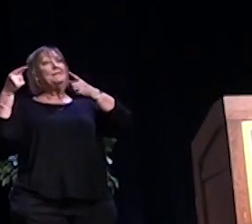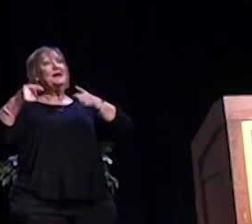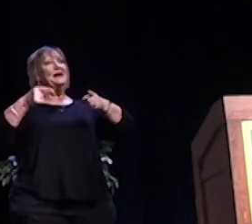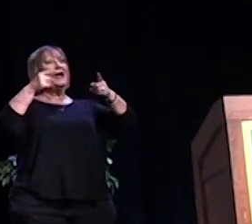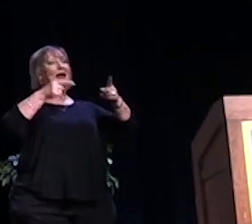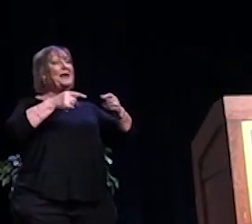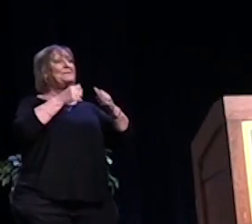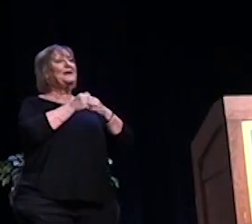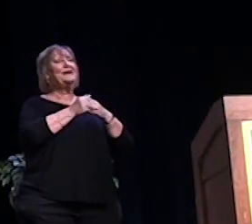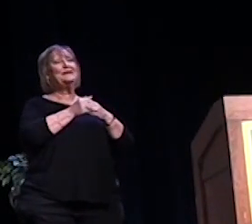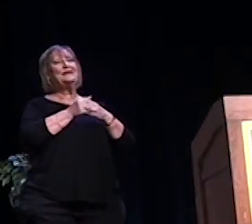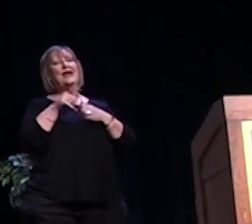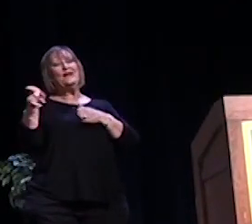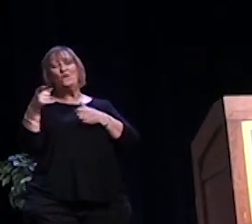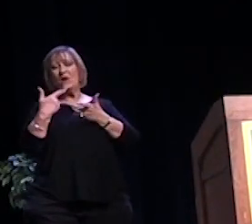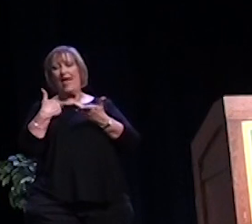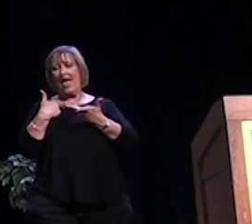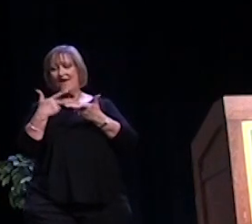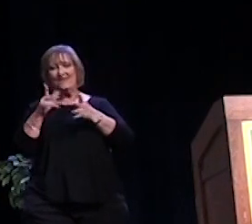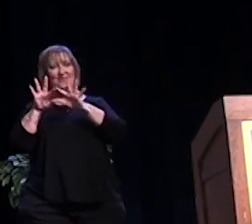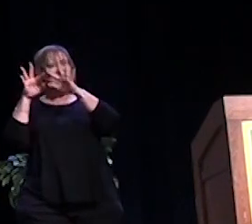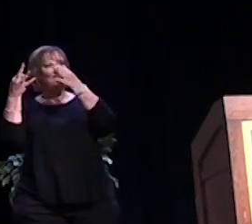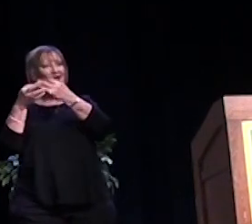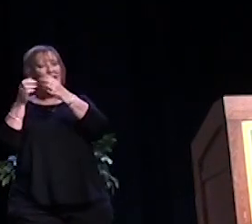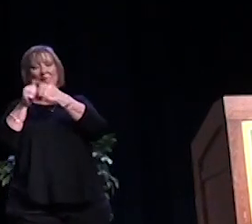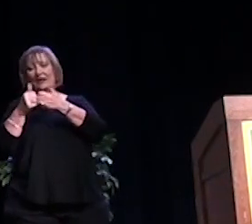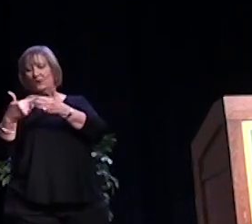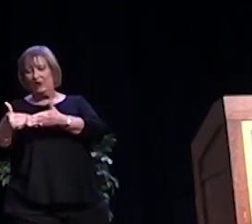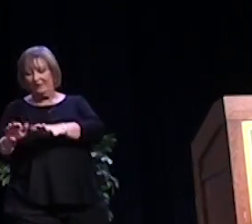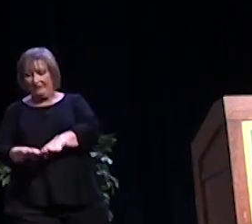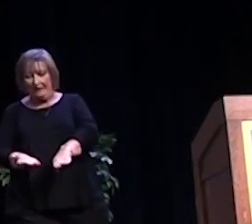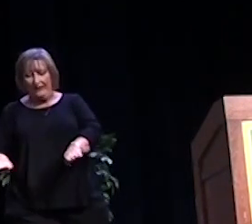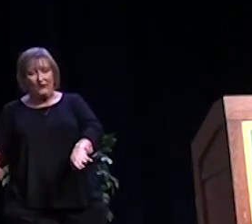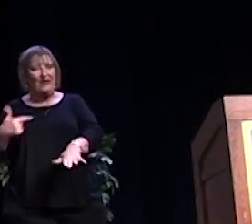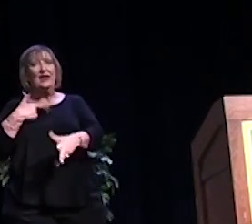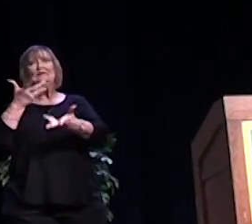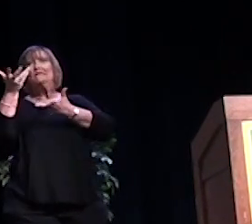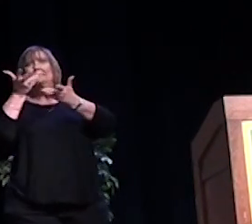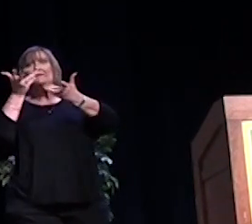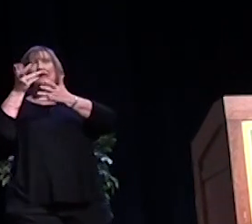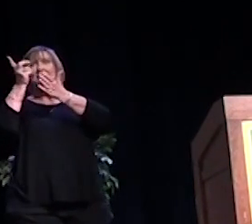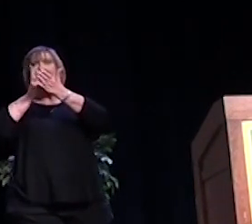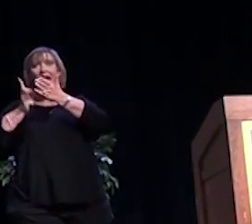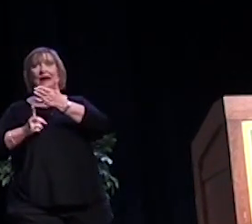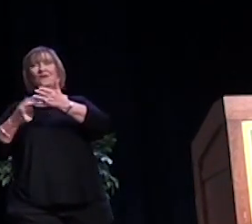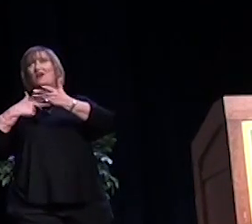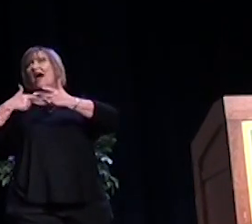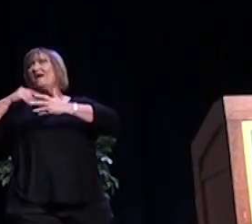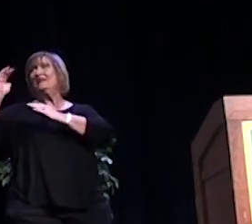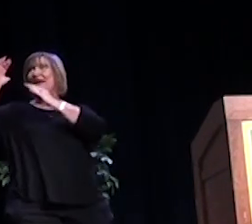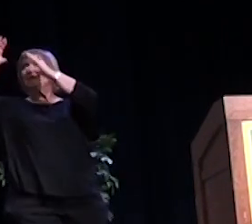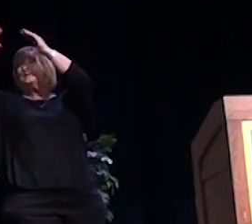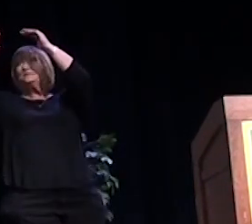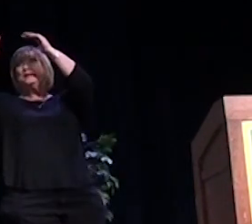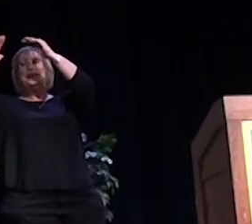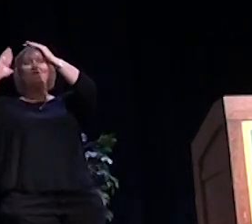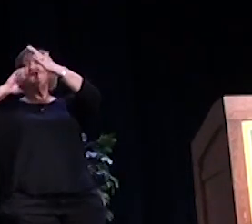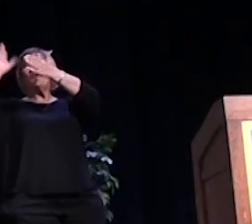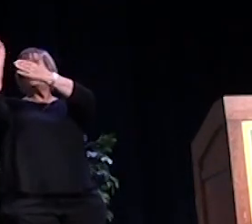when working with a contractor who's trying to make money. There's a homeowner who has high expectations,